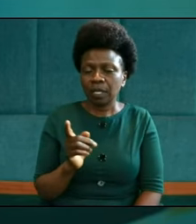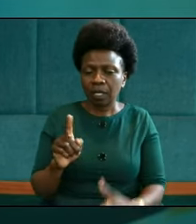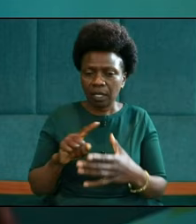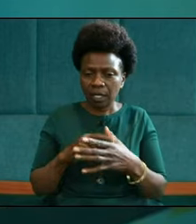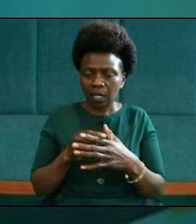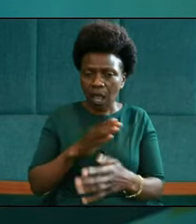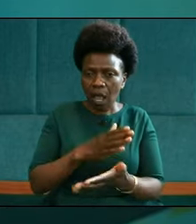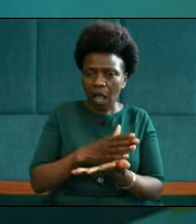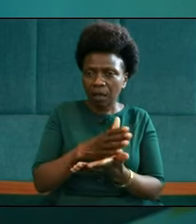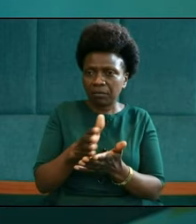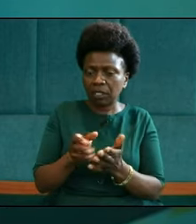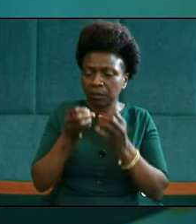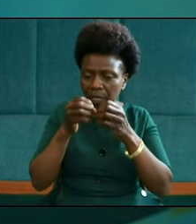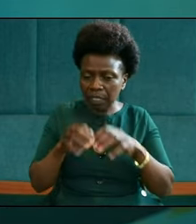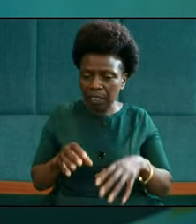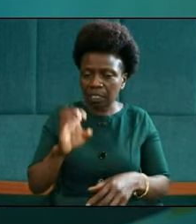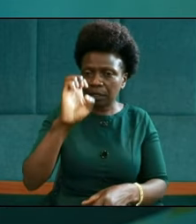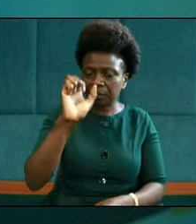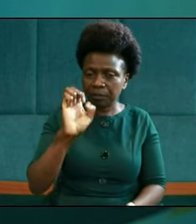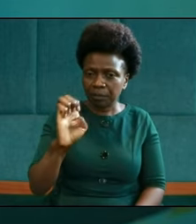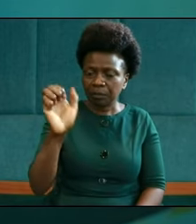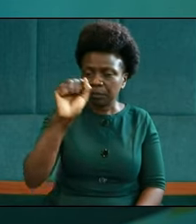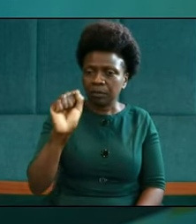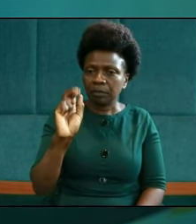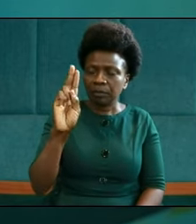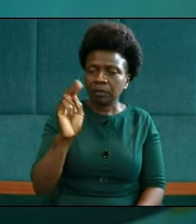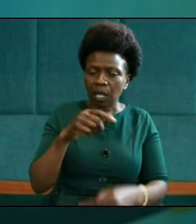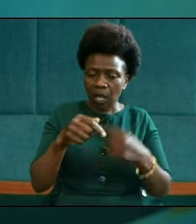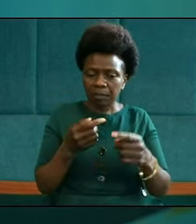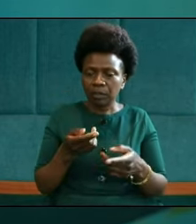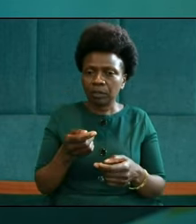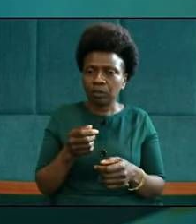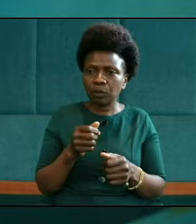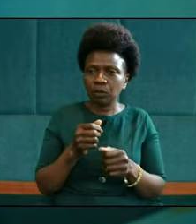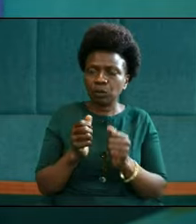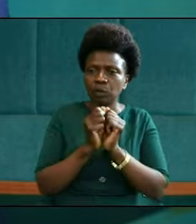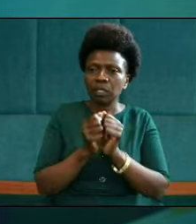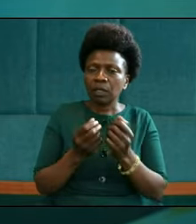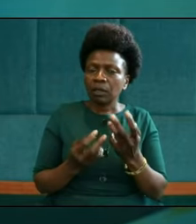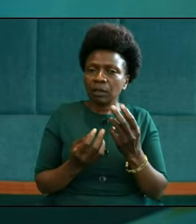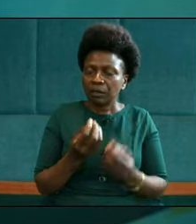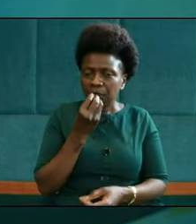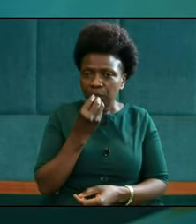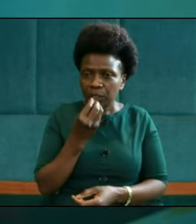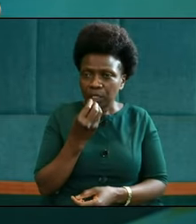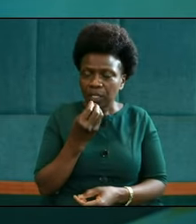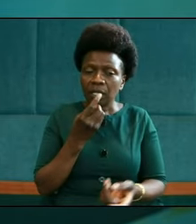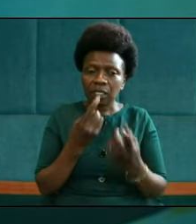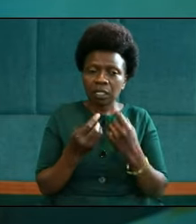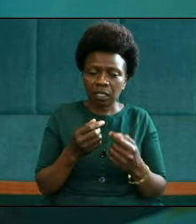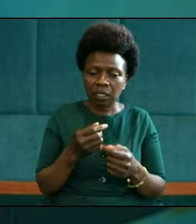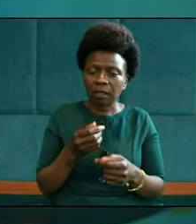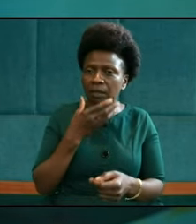Then after the blessing, Esau comes with a nice meal and comes to the father and says, "Father, I've come." The